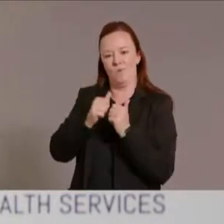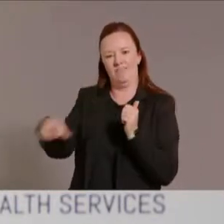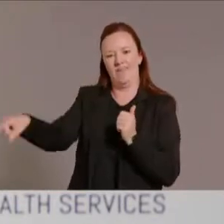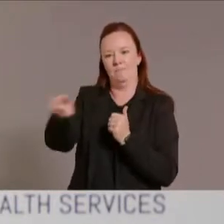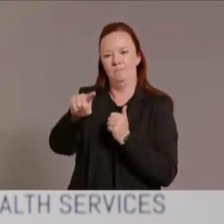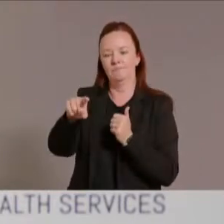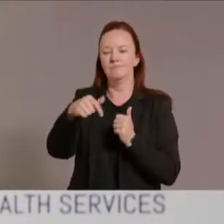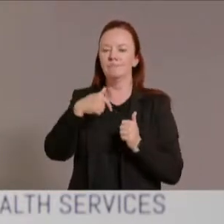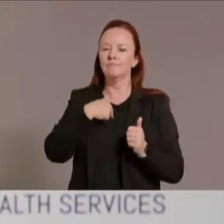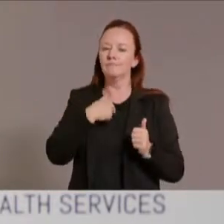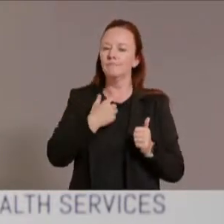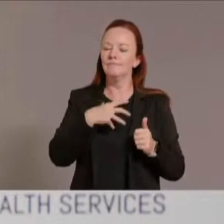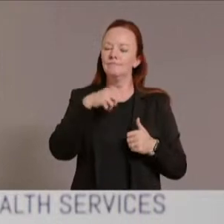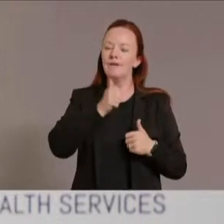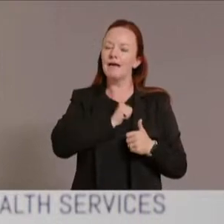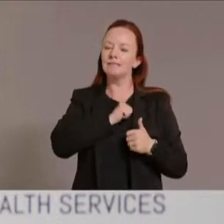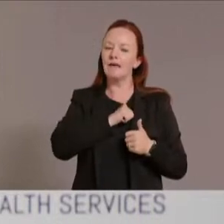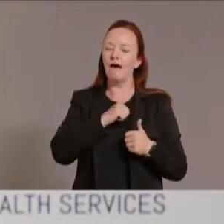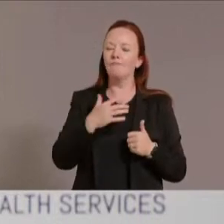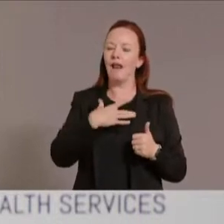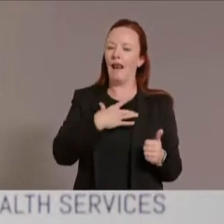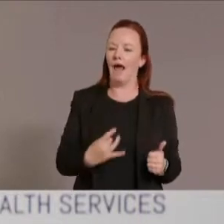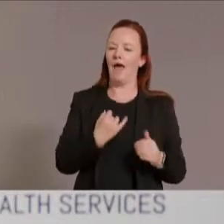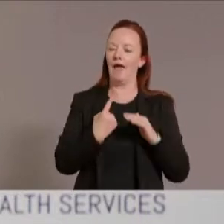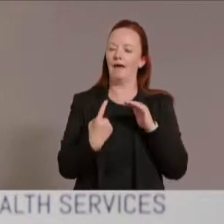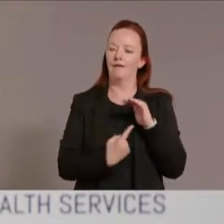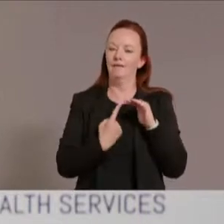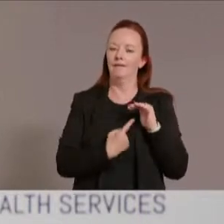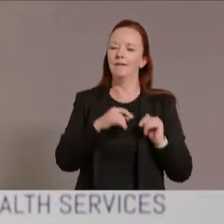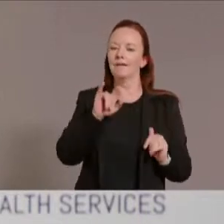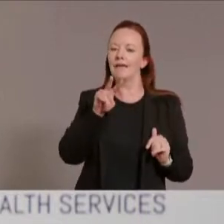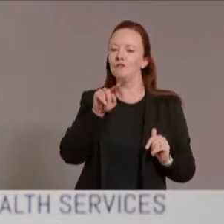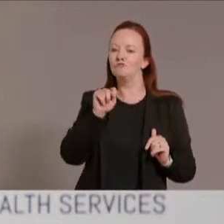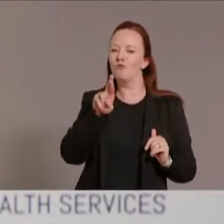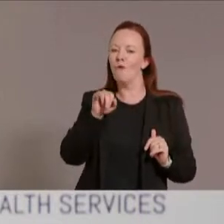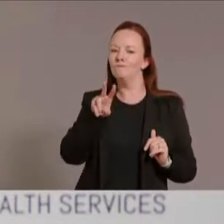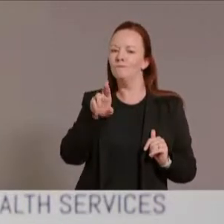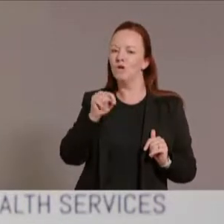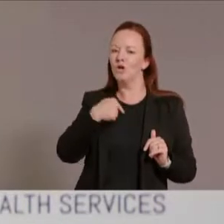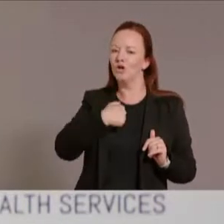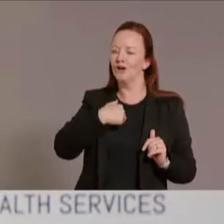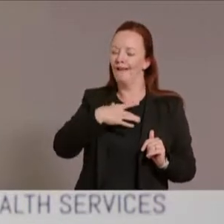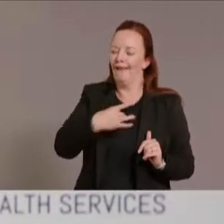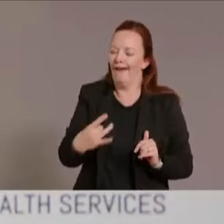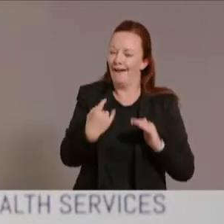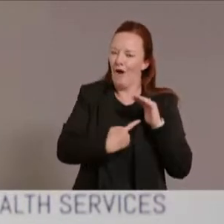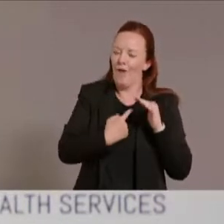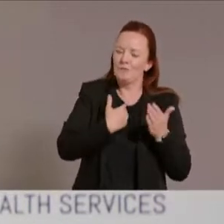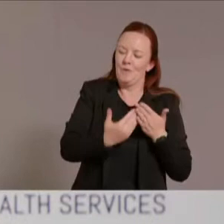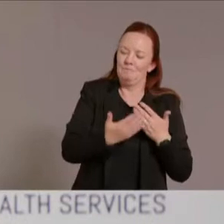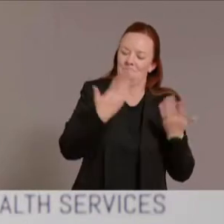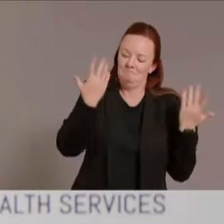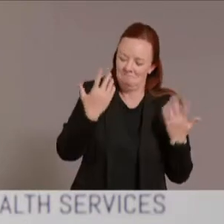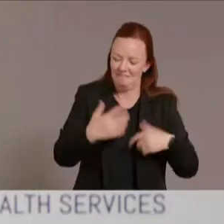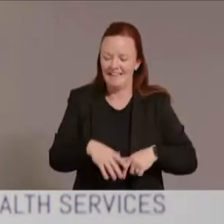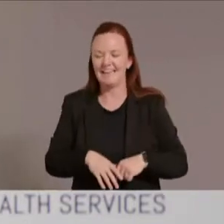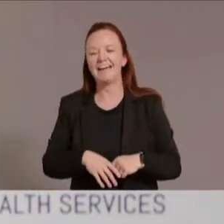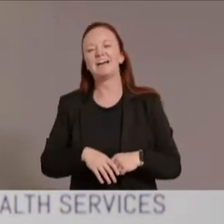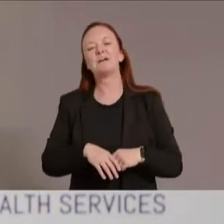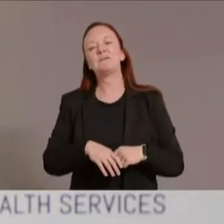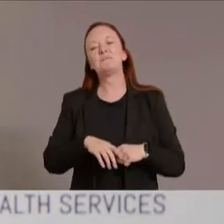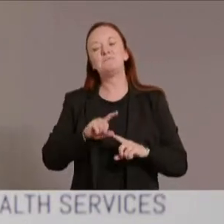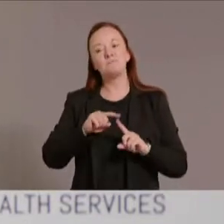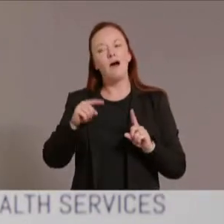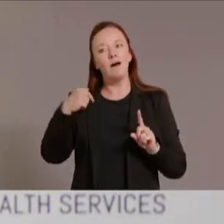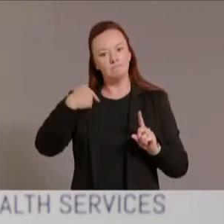an introvert, that kind of makes me a little bit happy. And I also have been vaccinated. So I do know that hopefully if I get